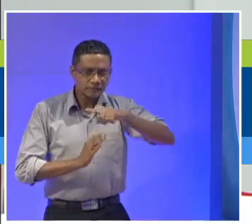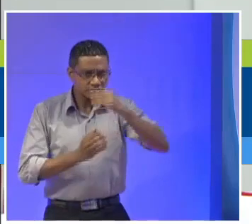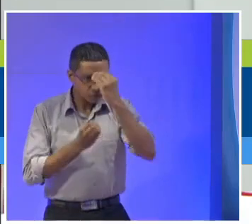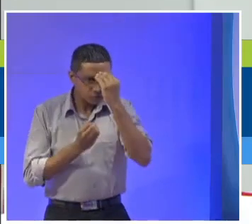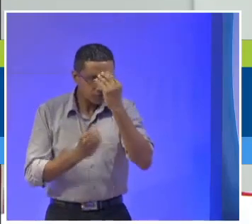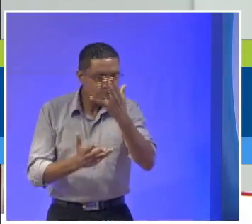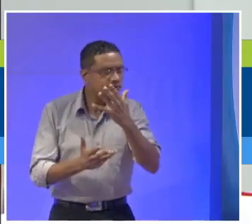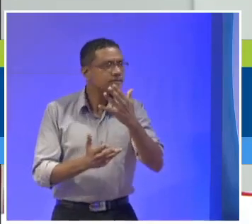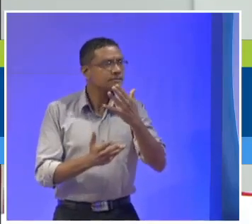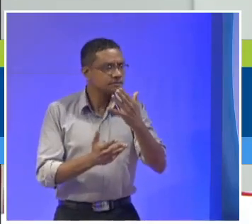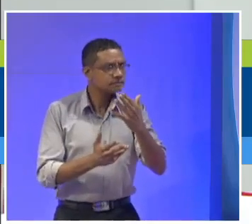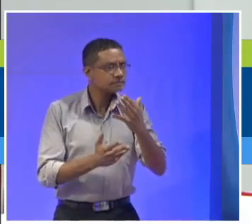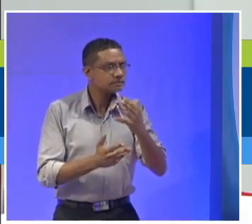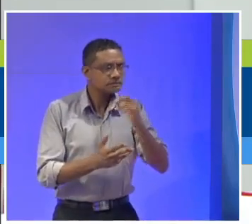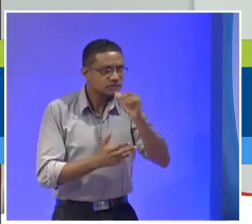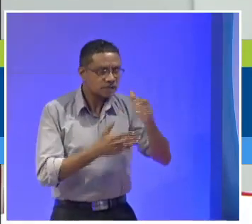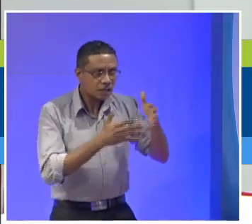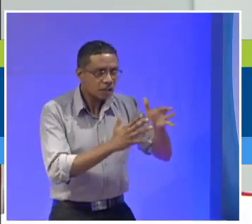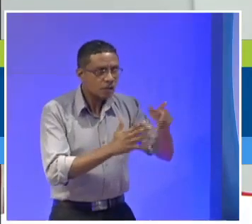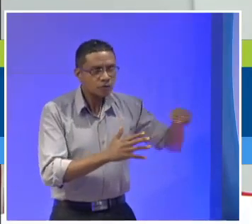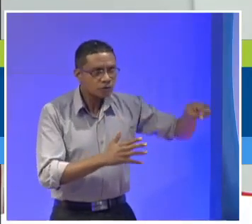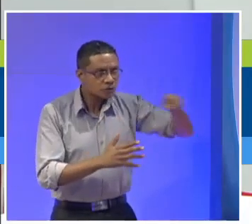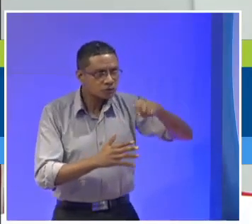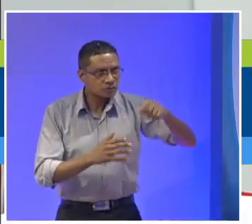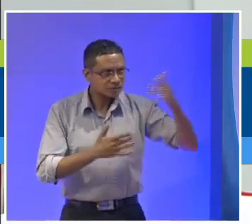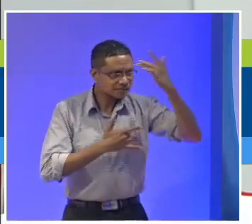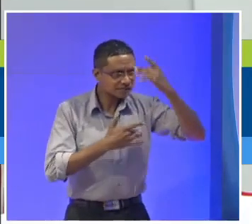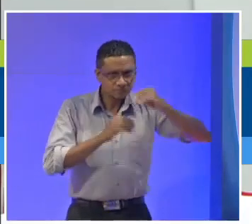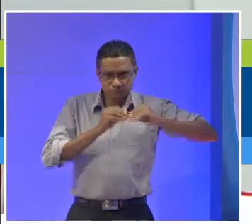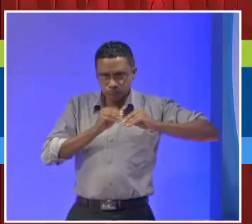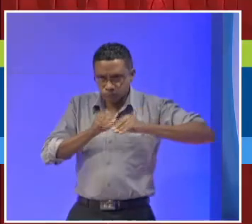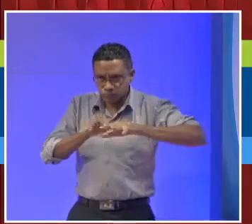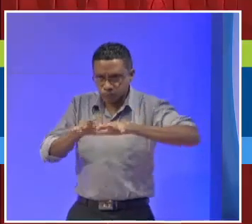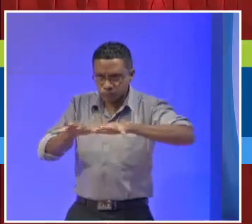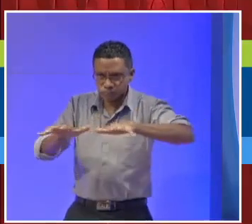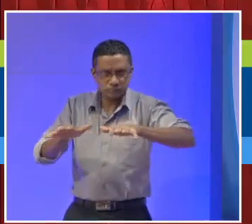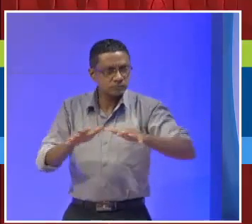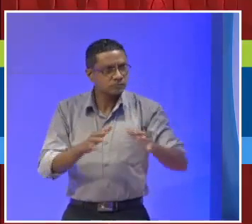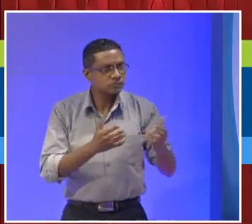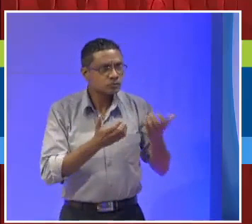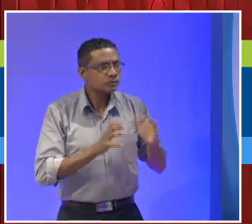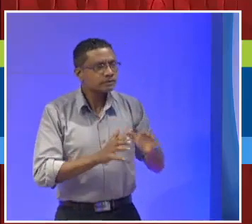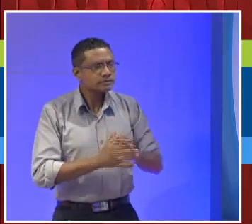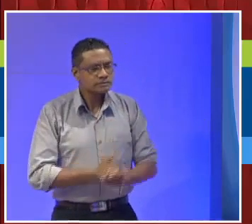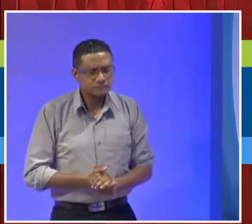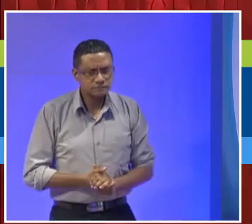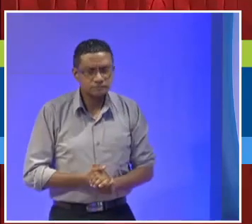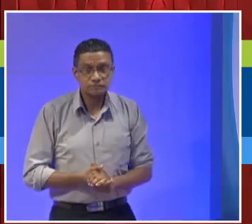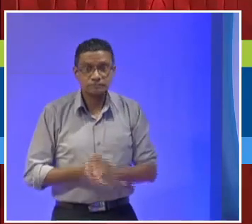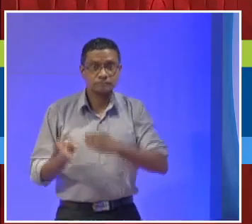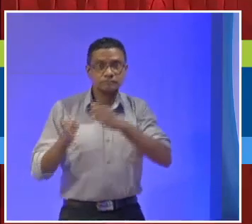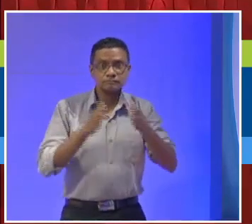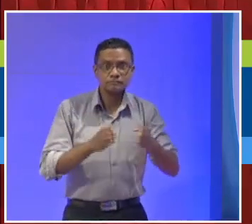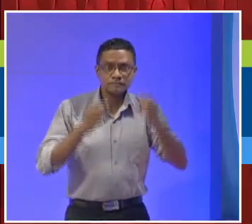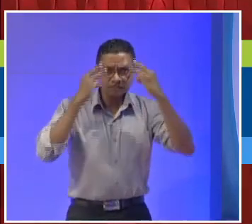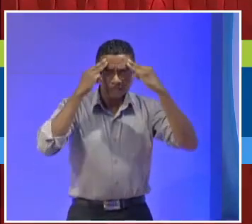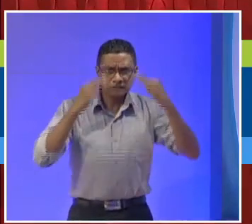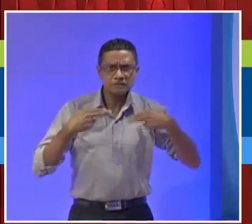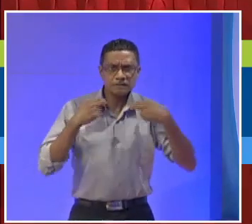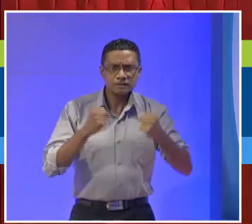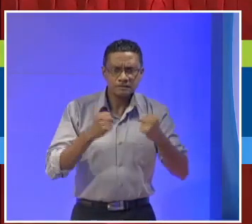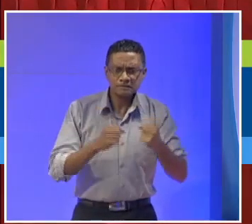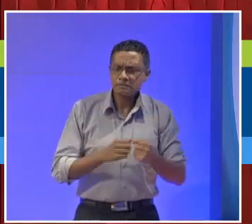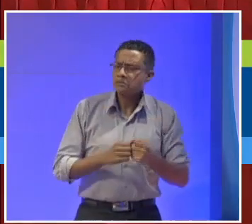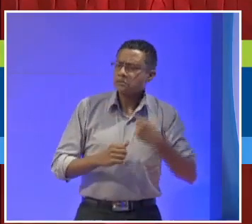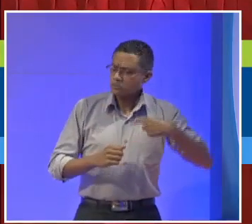nosocomial infections into the mix of it in the non-parallel system. Yes, Rashad, and let me just say as a policy guideline that we